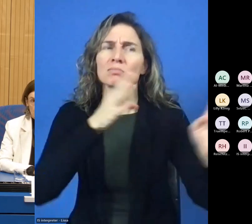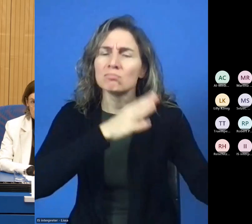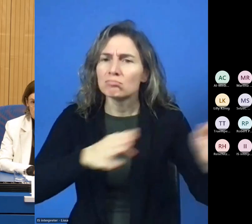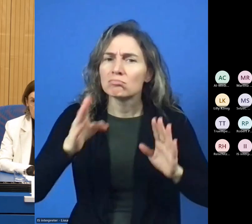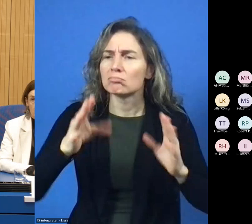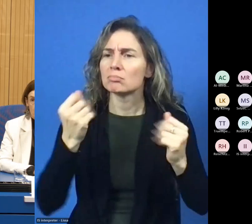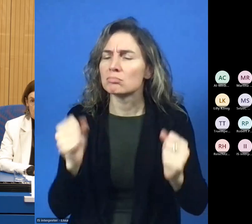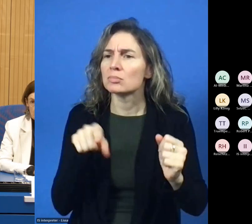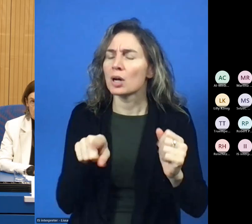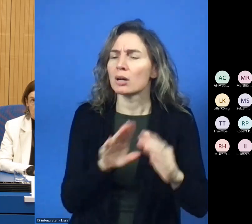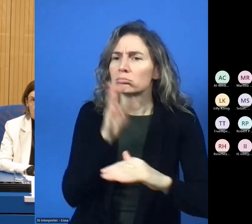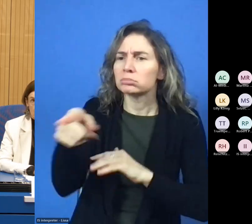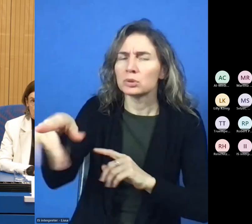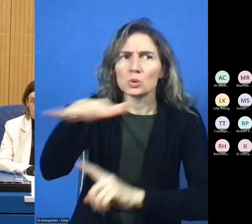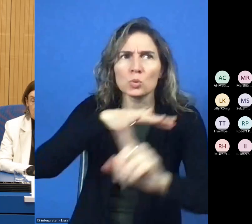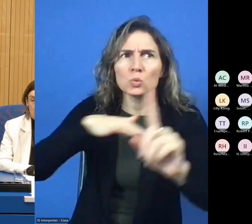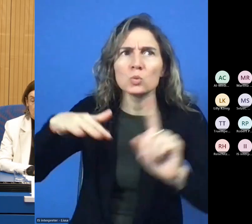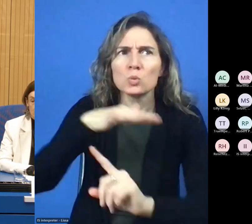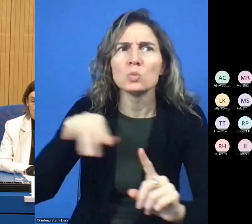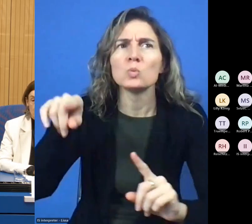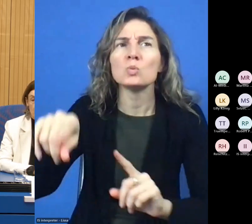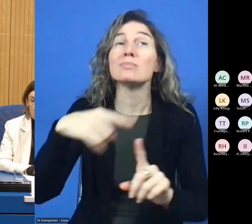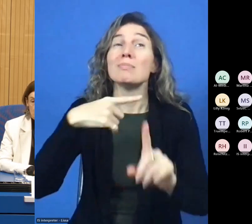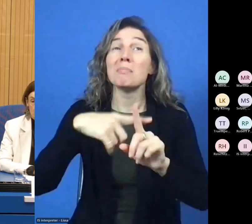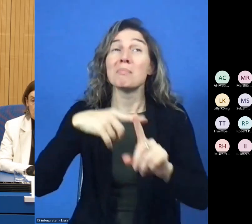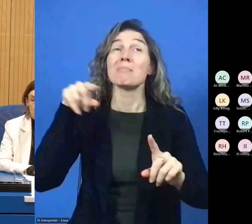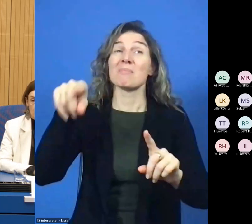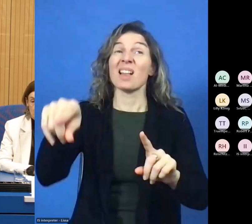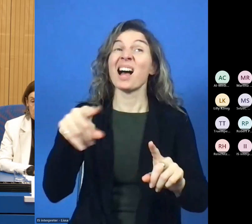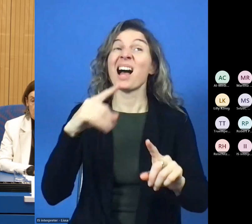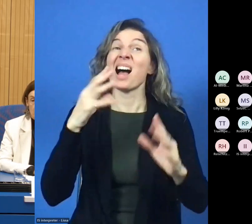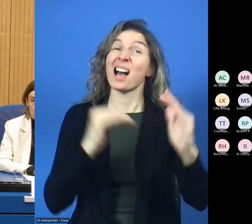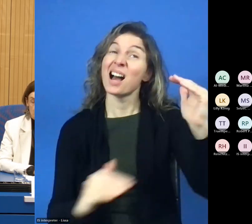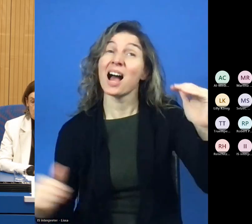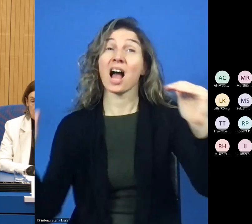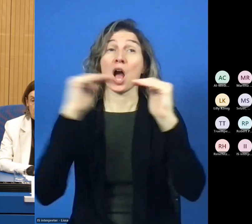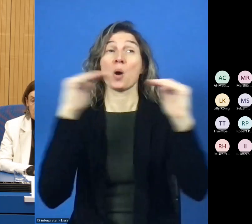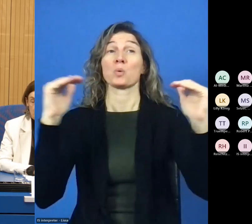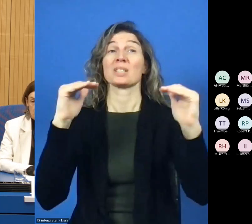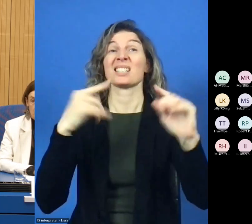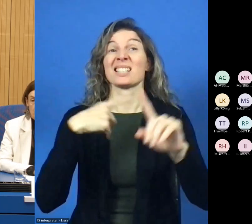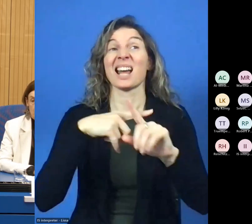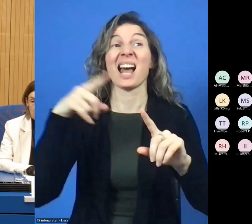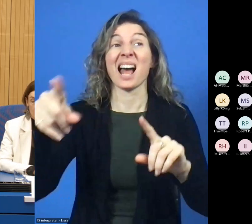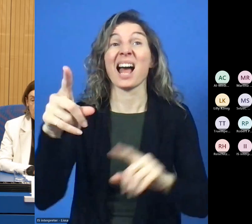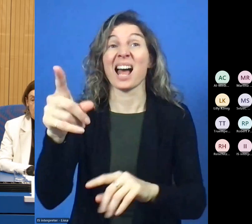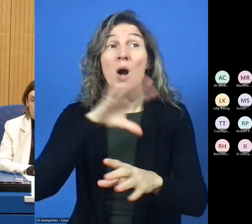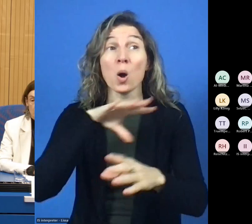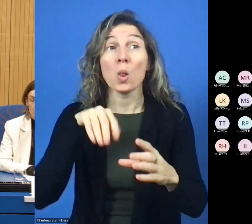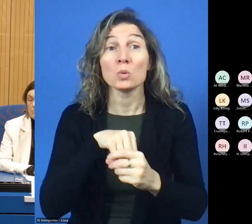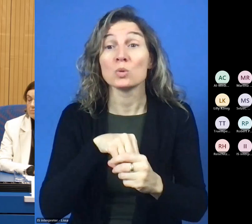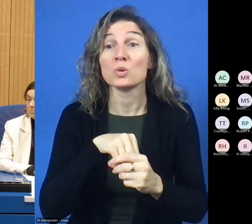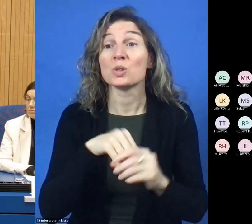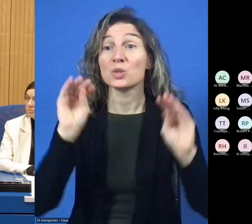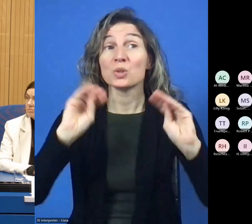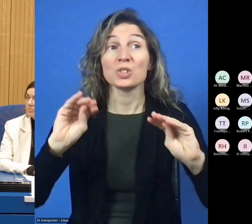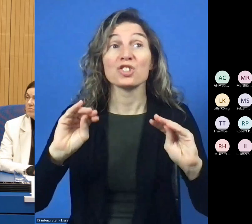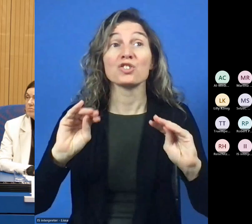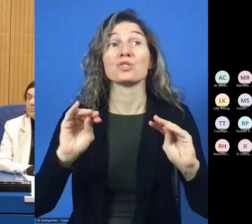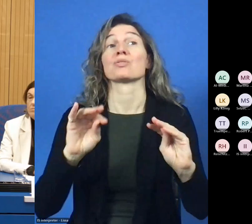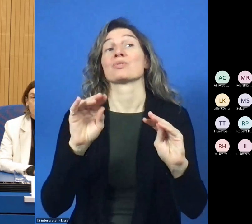for a more inclusive, equitable, and prosperous future for all. Thank you for your amazing presentations. We'll now open